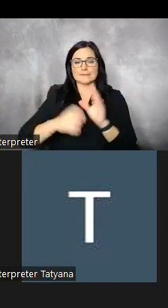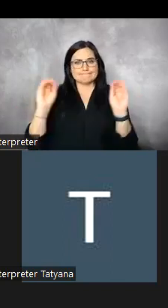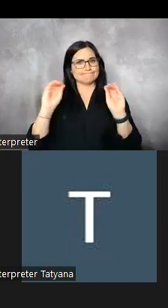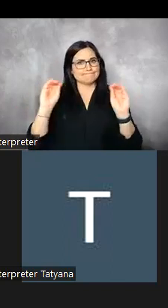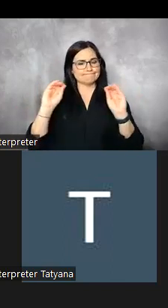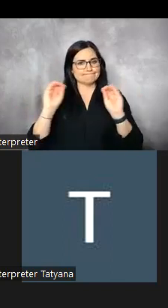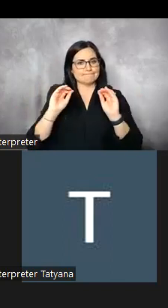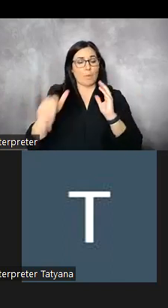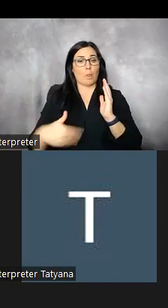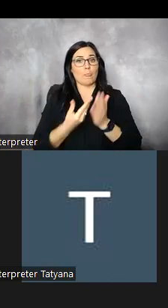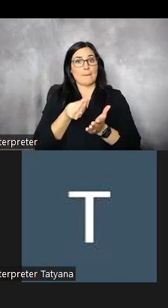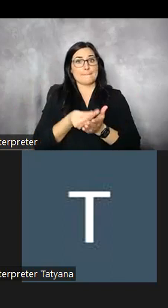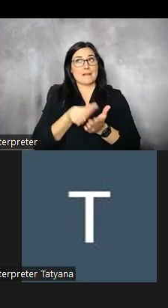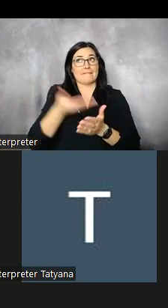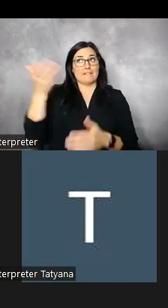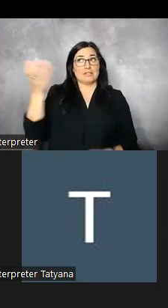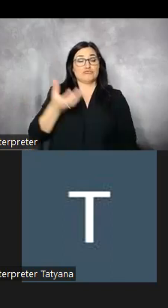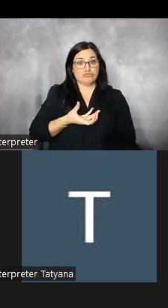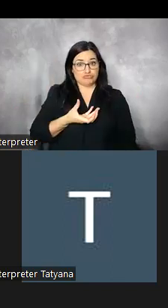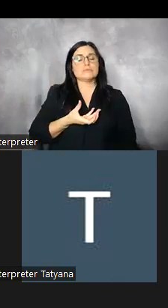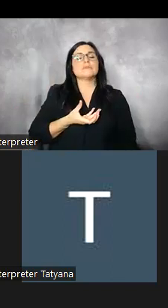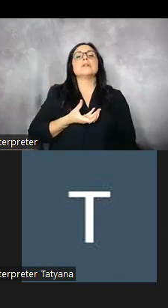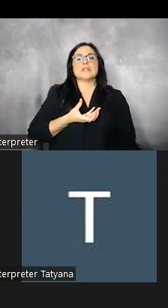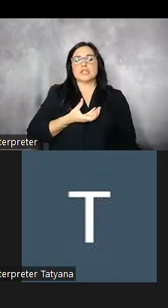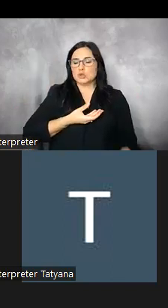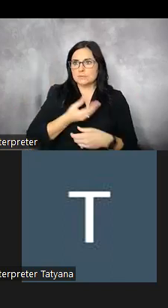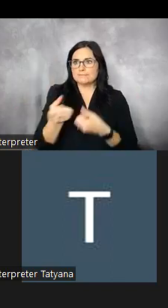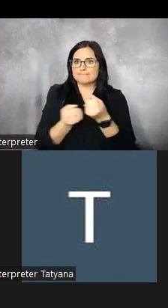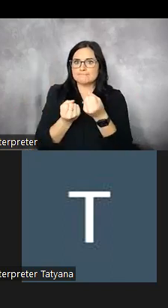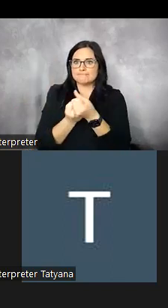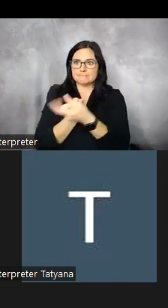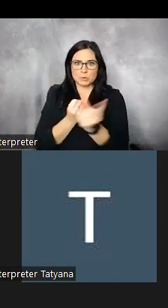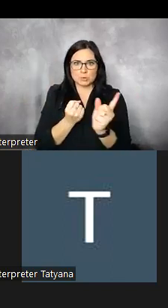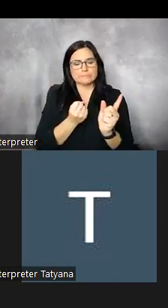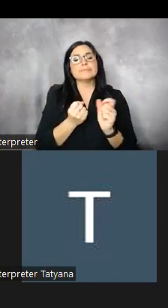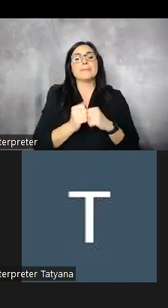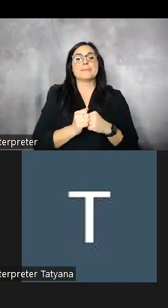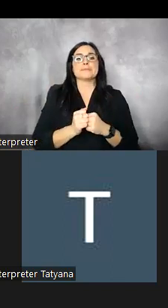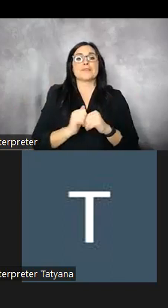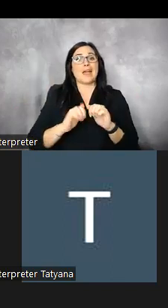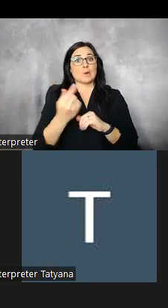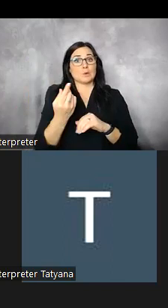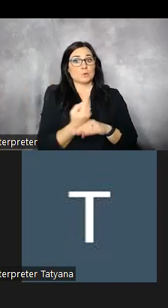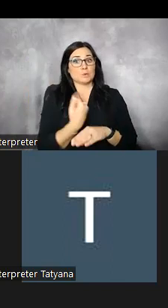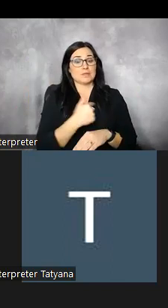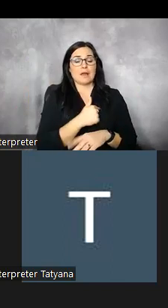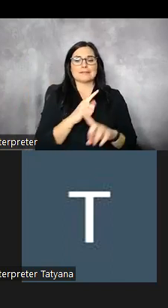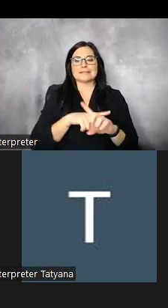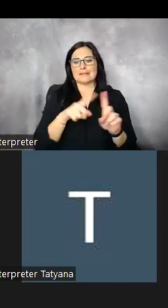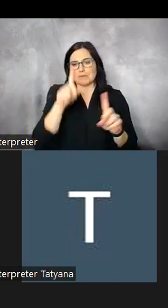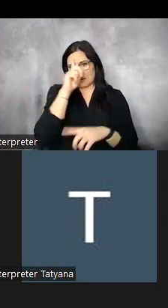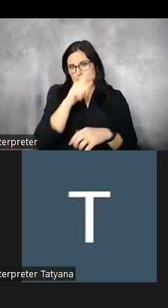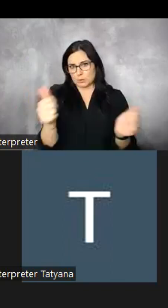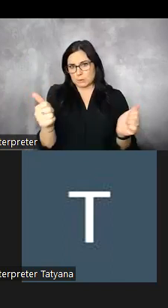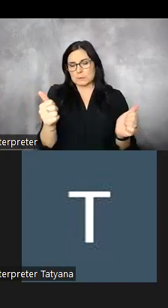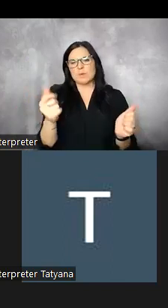of our money has been allocated to us to spend on what you guys need to do. How you guys use us is a different matter, and we'll talk about that in a little